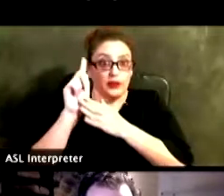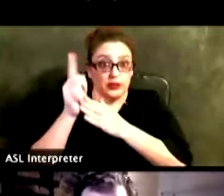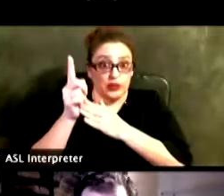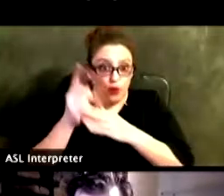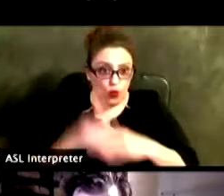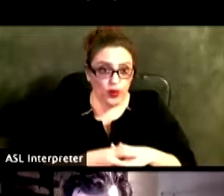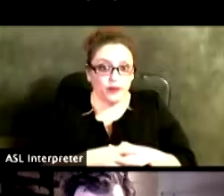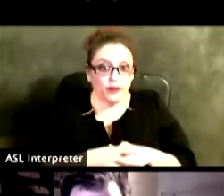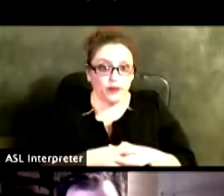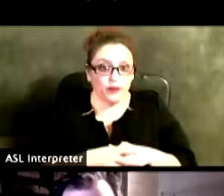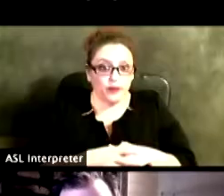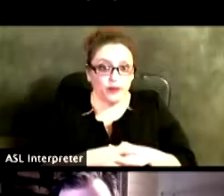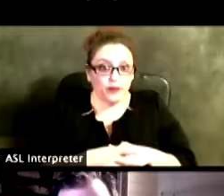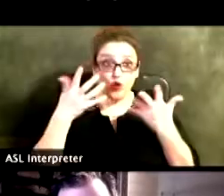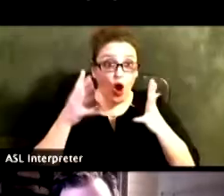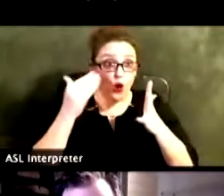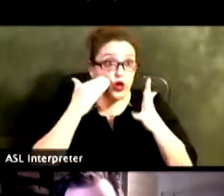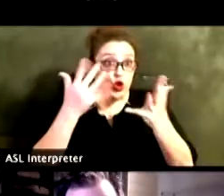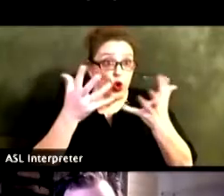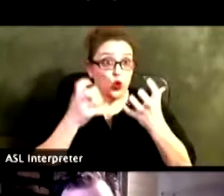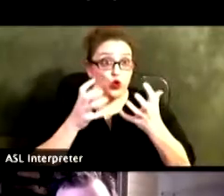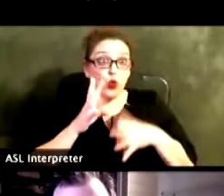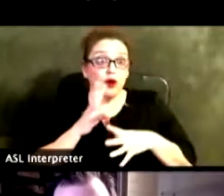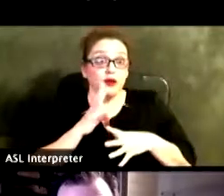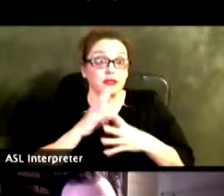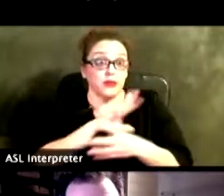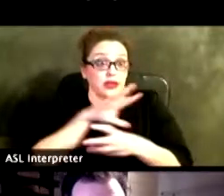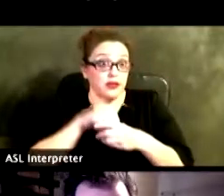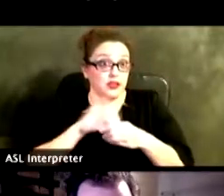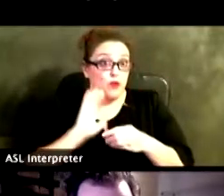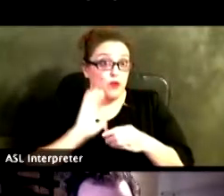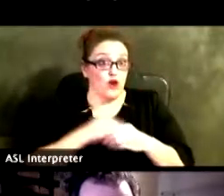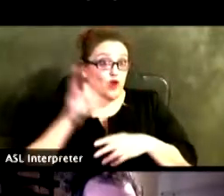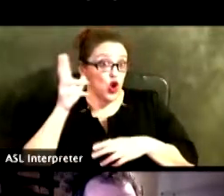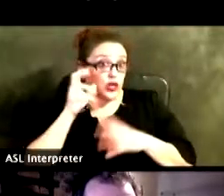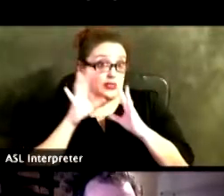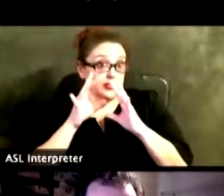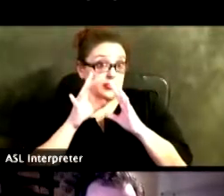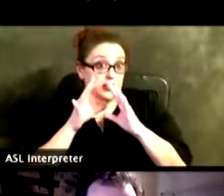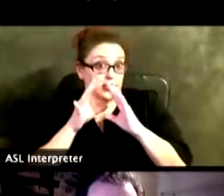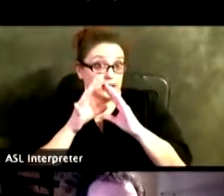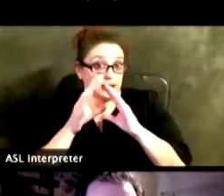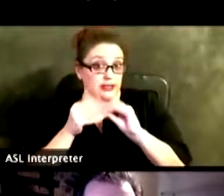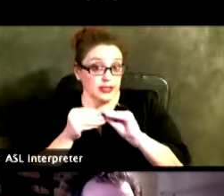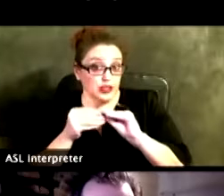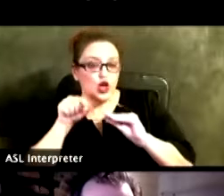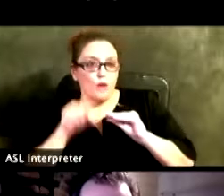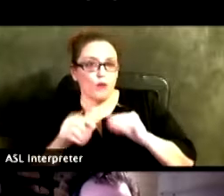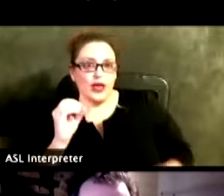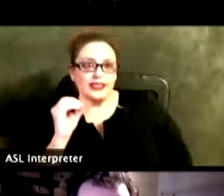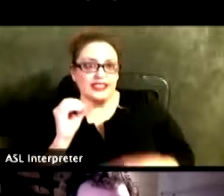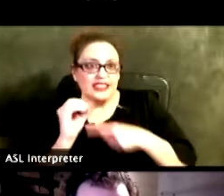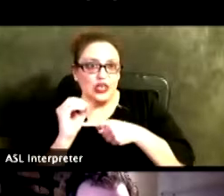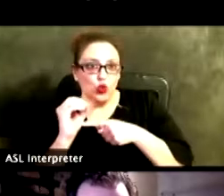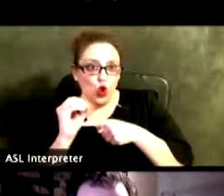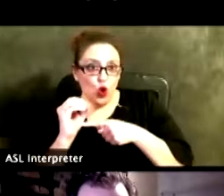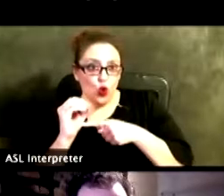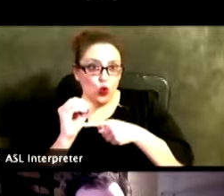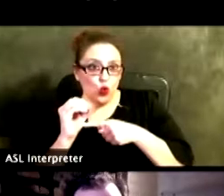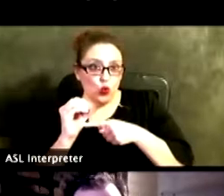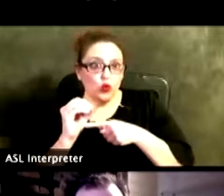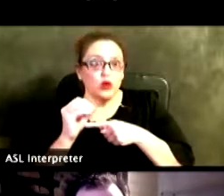who already know that they want to speak as part of our listening session, you can press 0 on your touchtone phone and you'll speak to a call screener who will